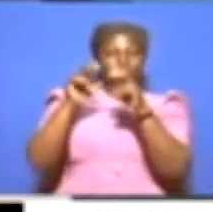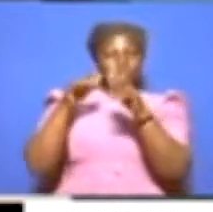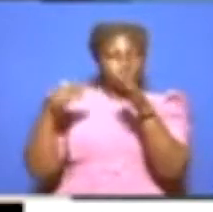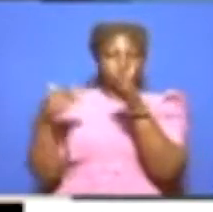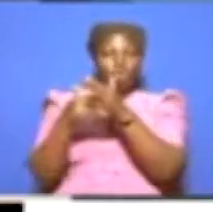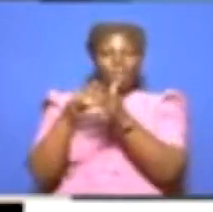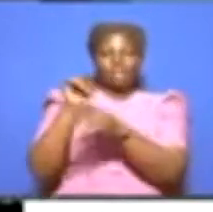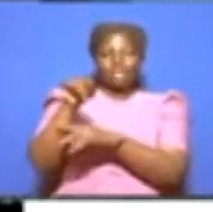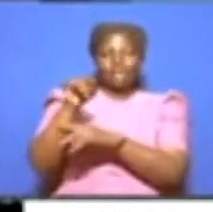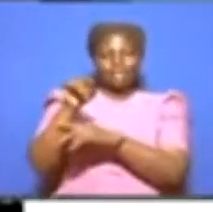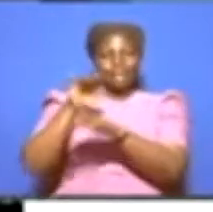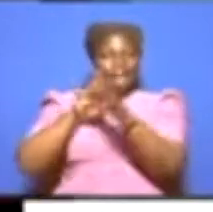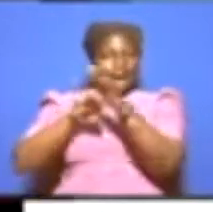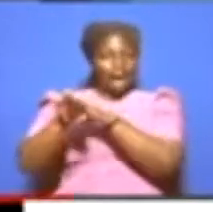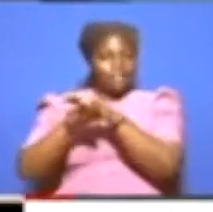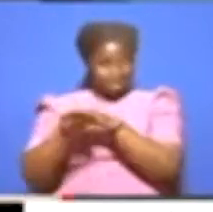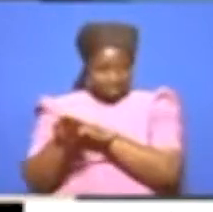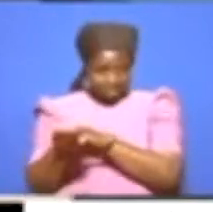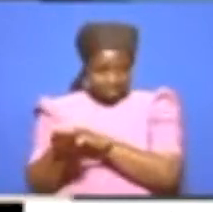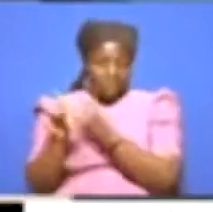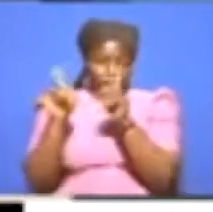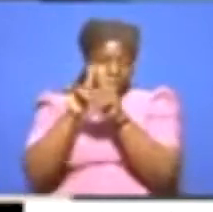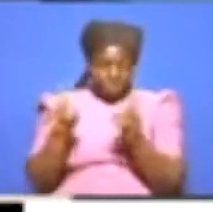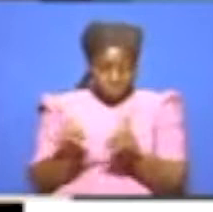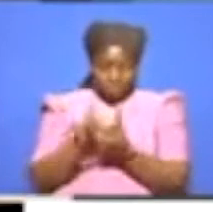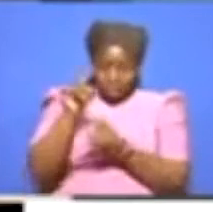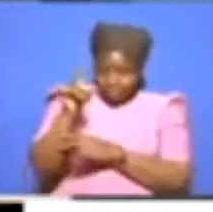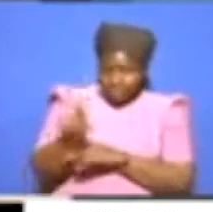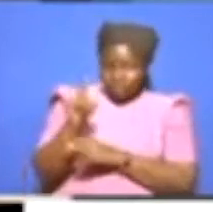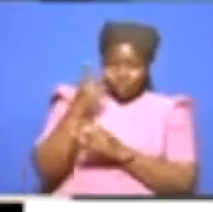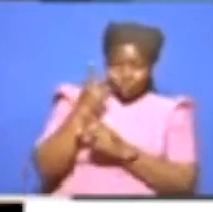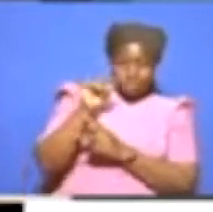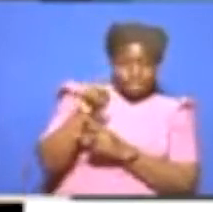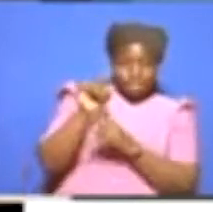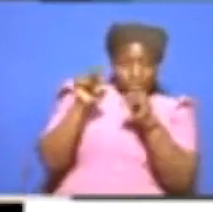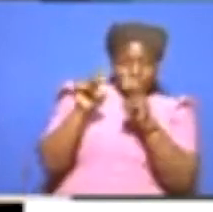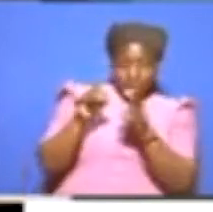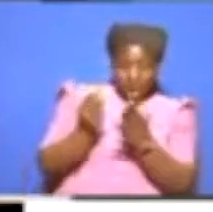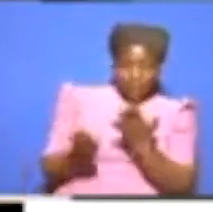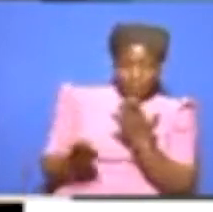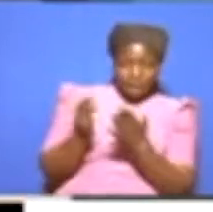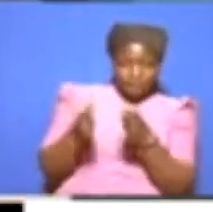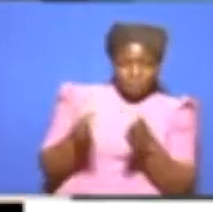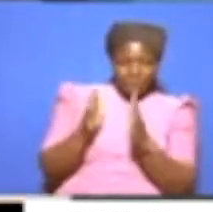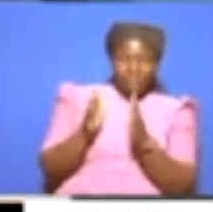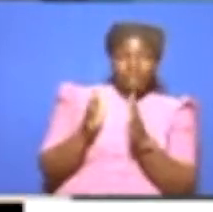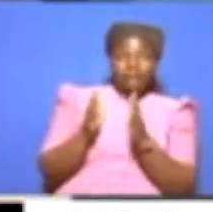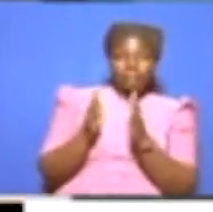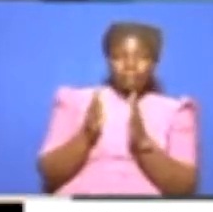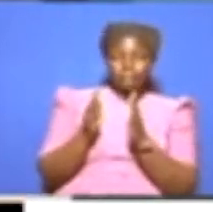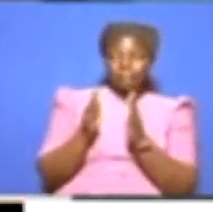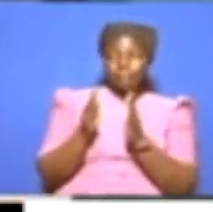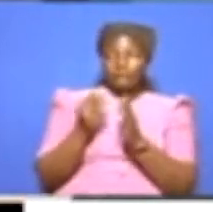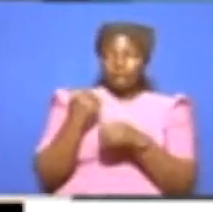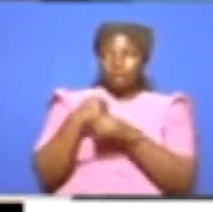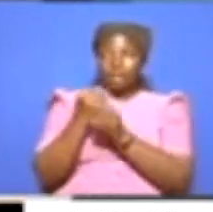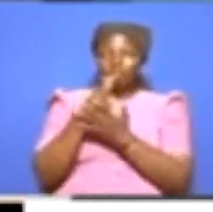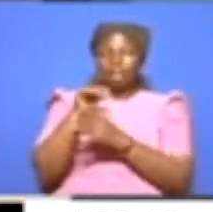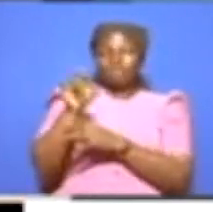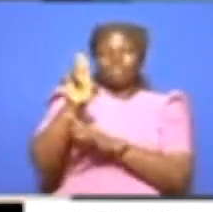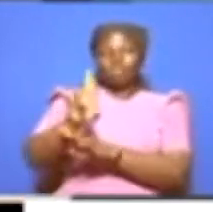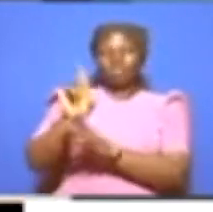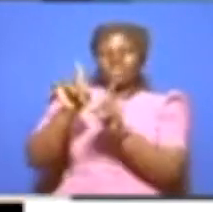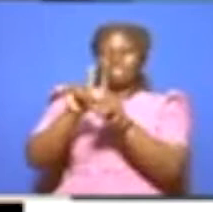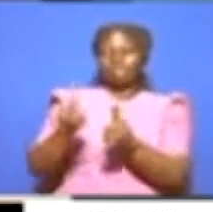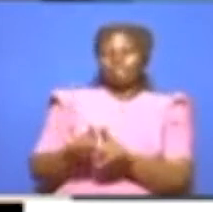again, we have to look at this issue in a way that is balanced, it's nuanced, so that it's not used as a tool to